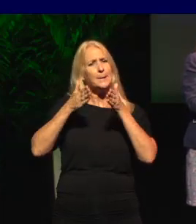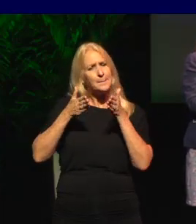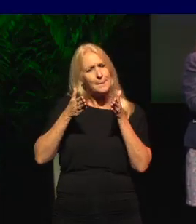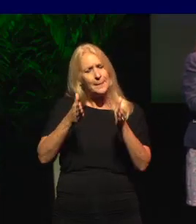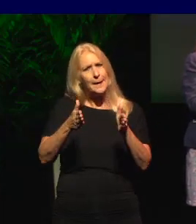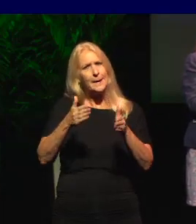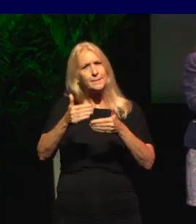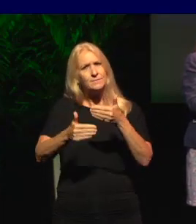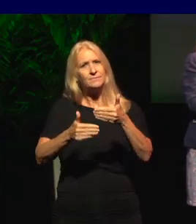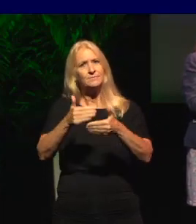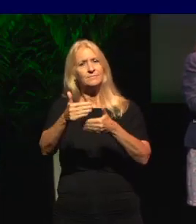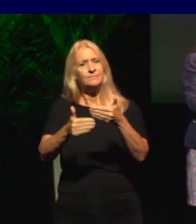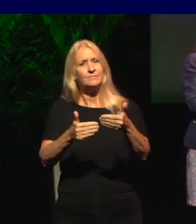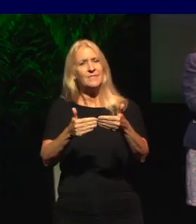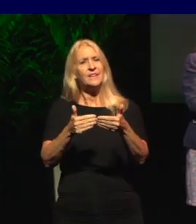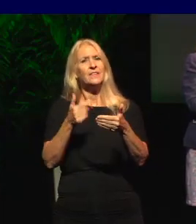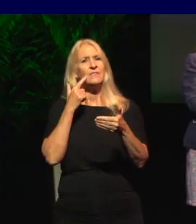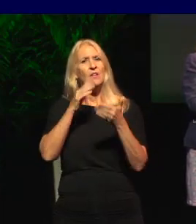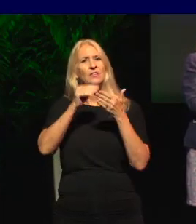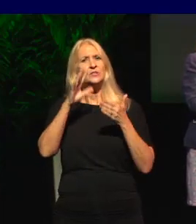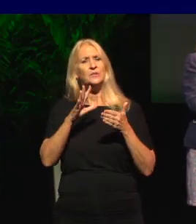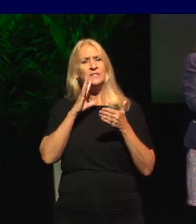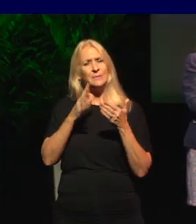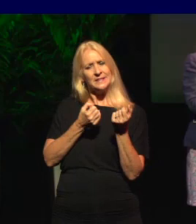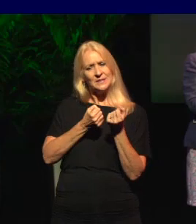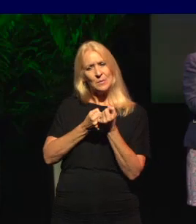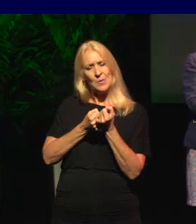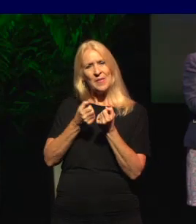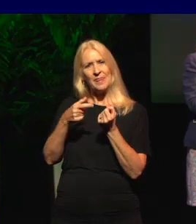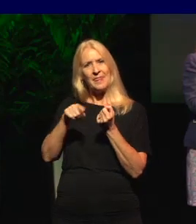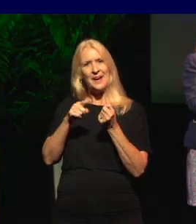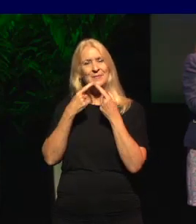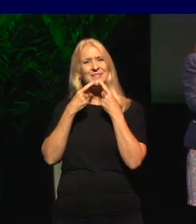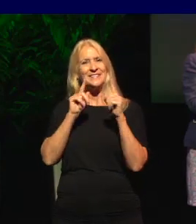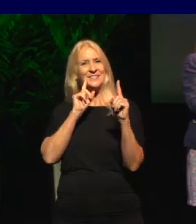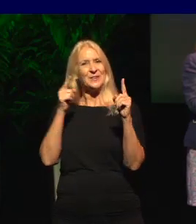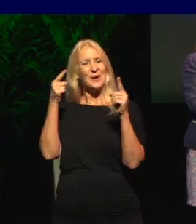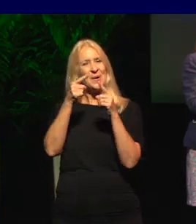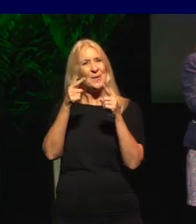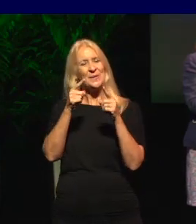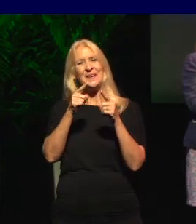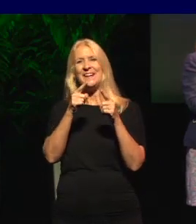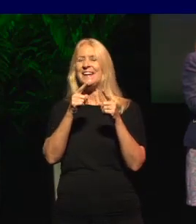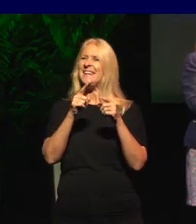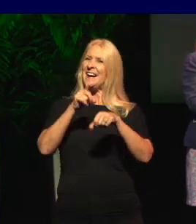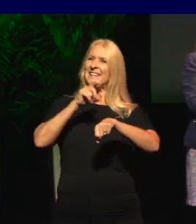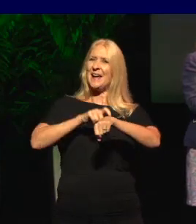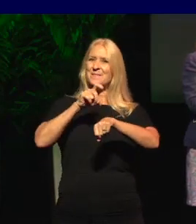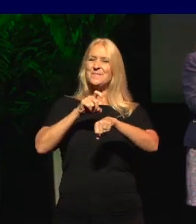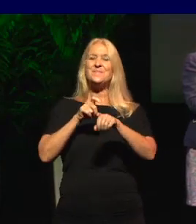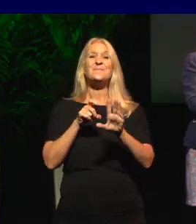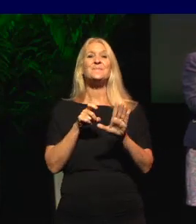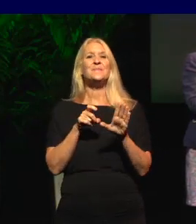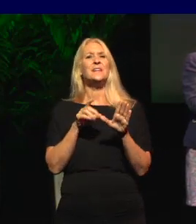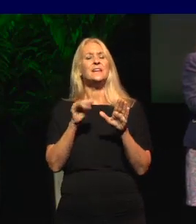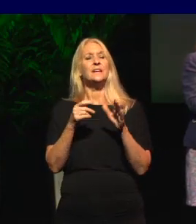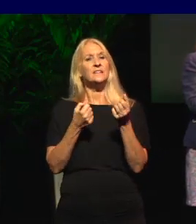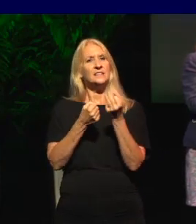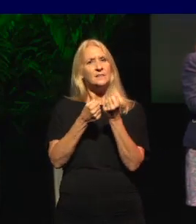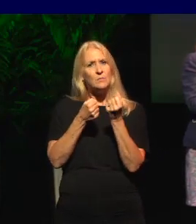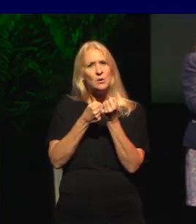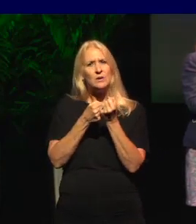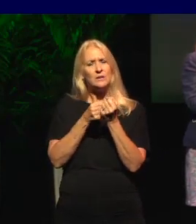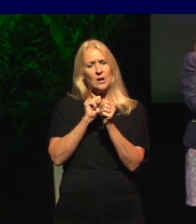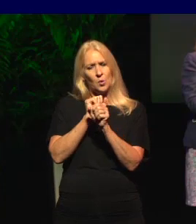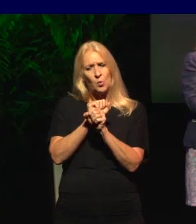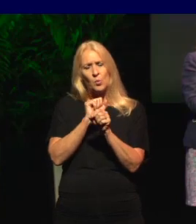forward for the students so that we can provide them the support they need to achieve their goals in a timely manner. To support our efforts in retention and